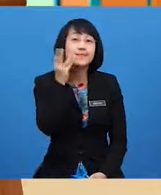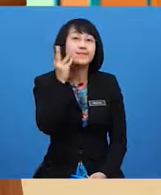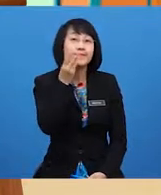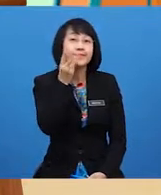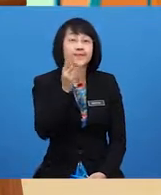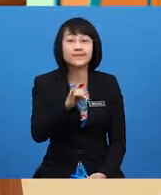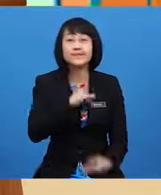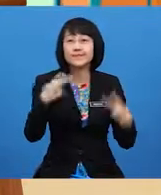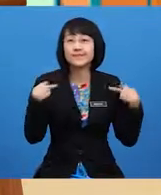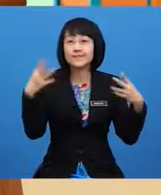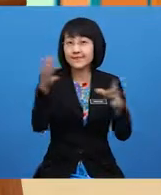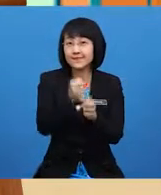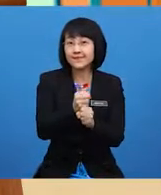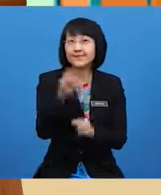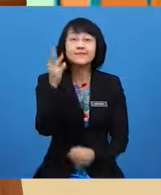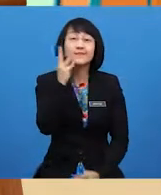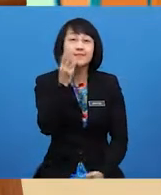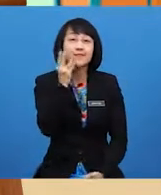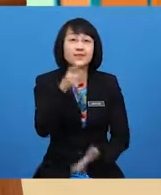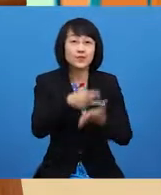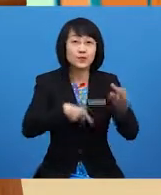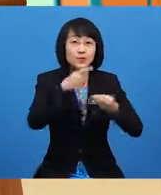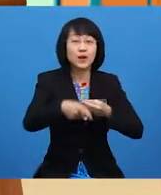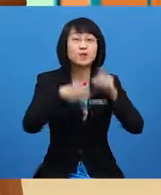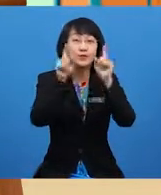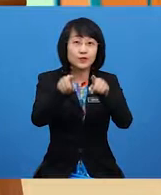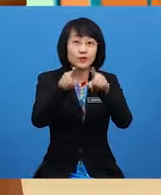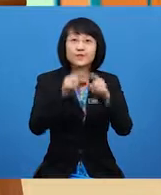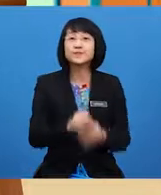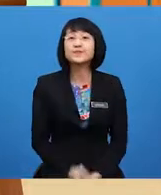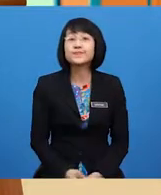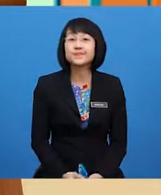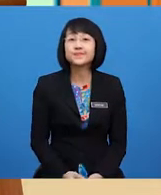Rice, rice, I've got rice. What about you?